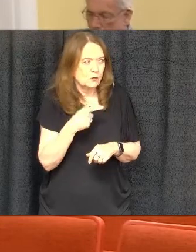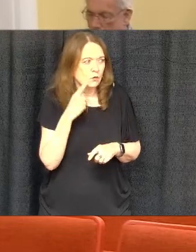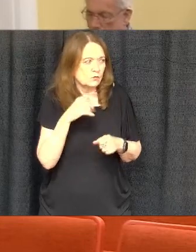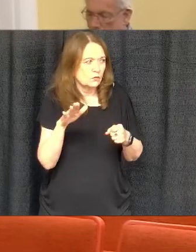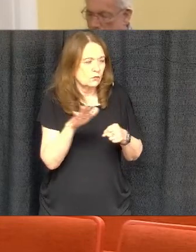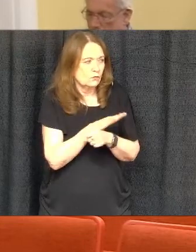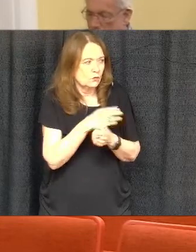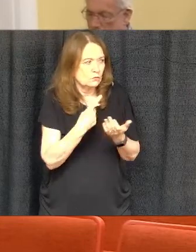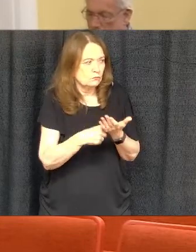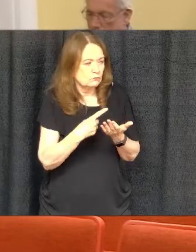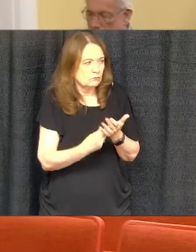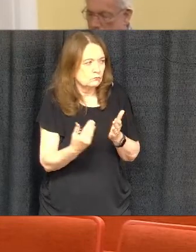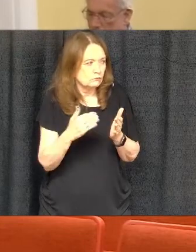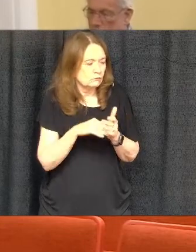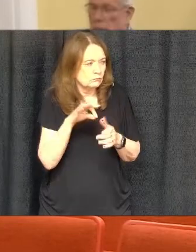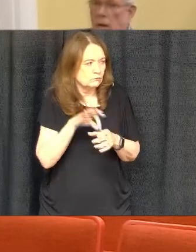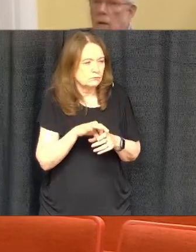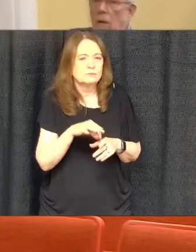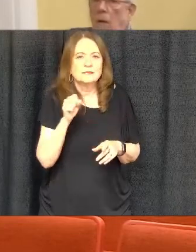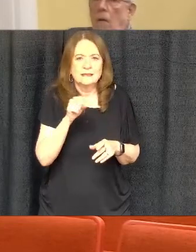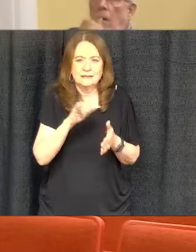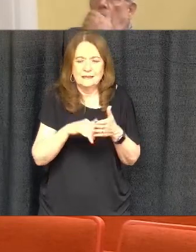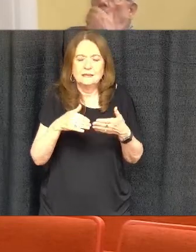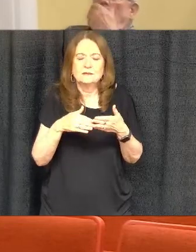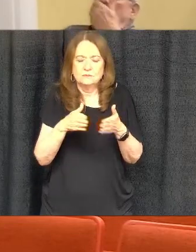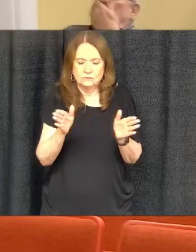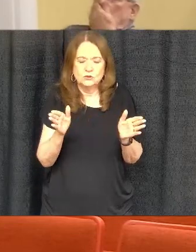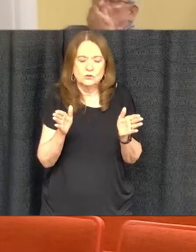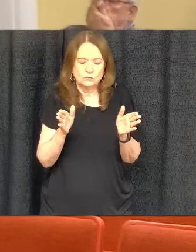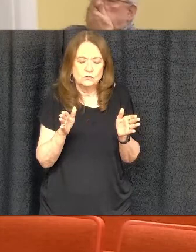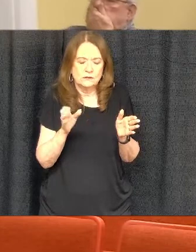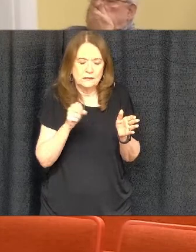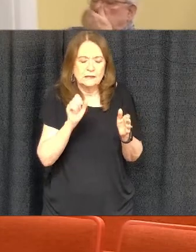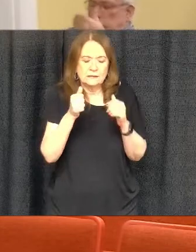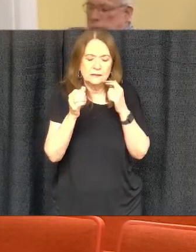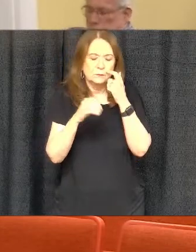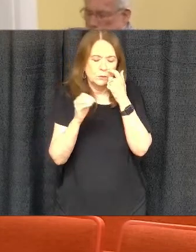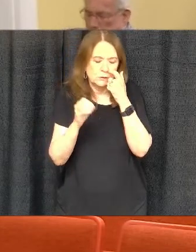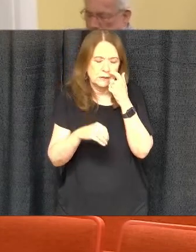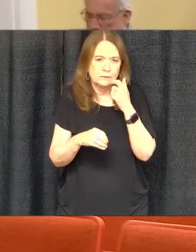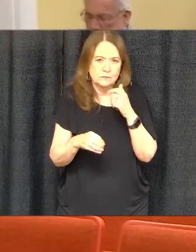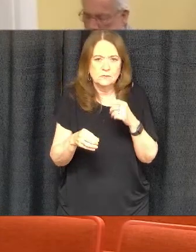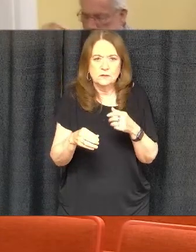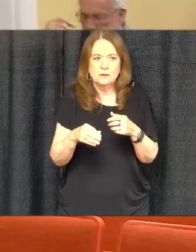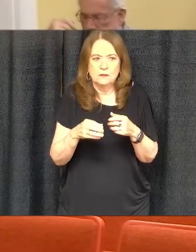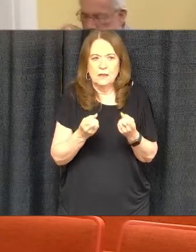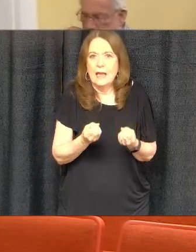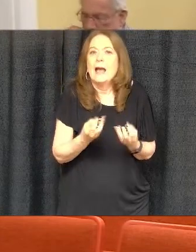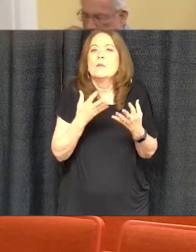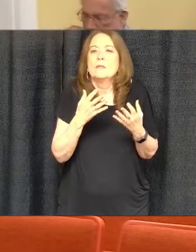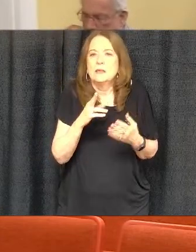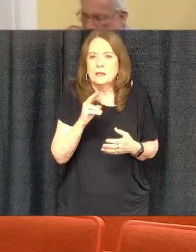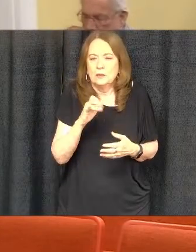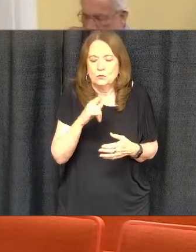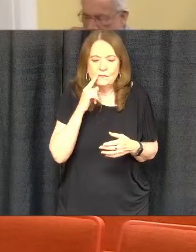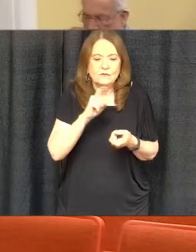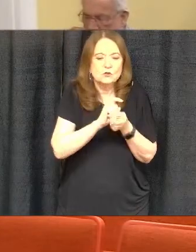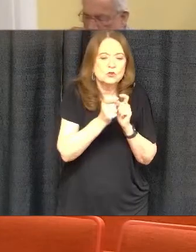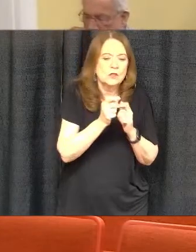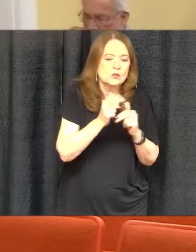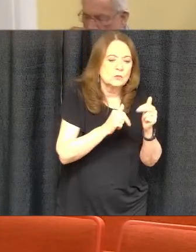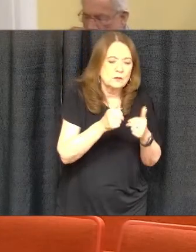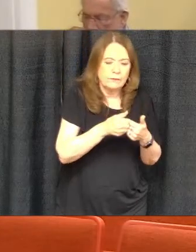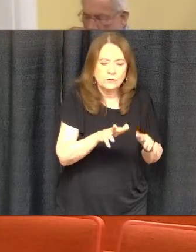that correct? Is that the right number? Yeah, that's the general gist of it, 10% total amount of units. So if they had to change a building and they lost about